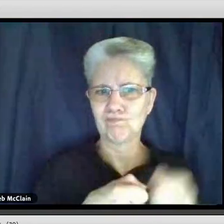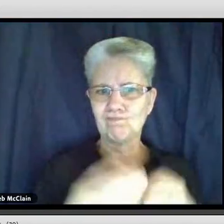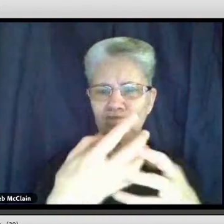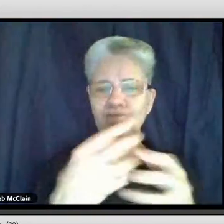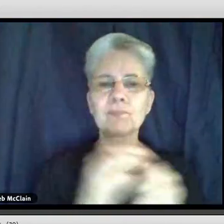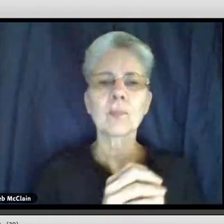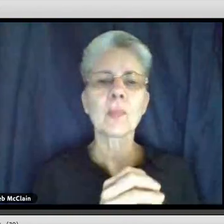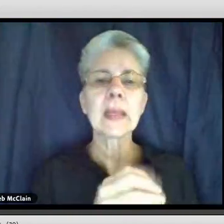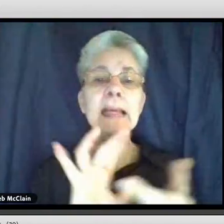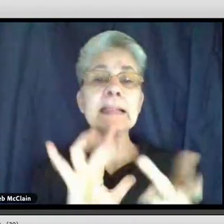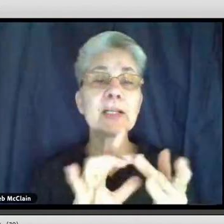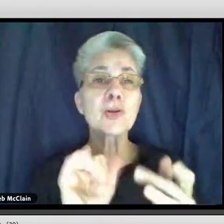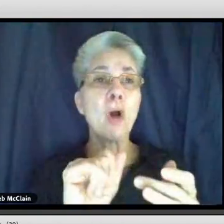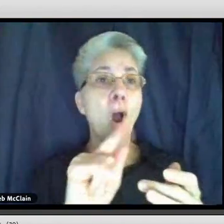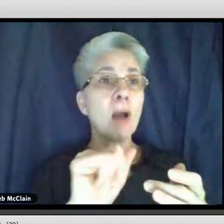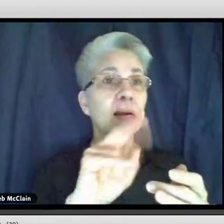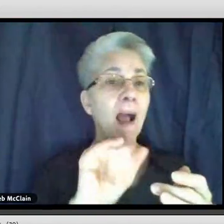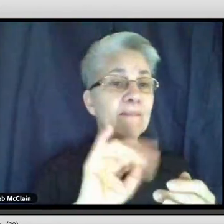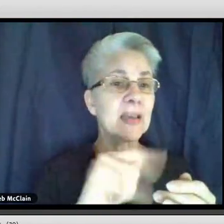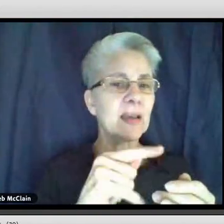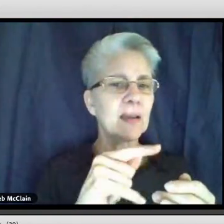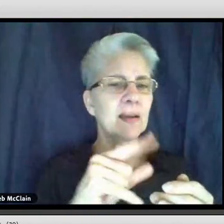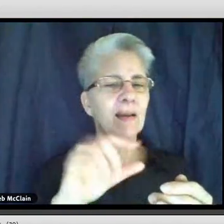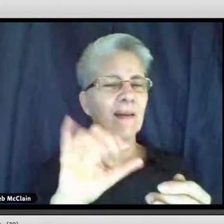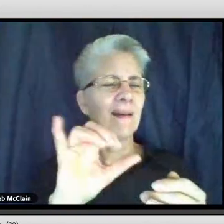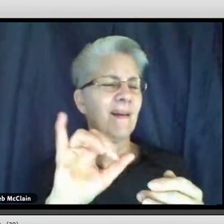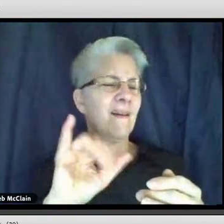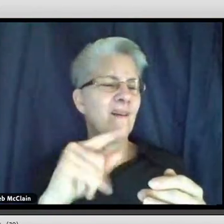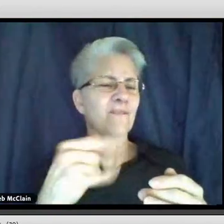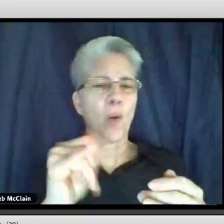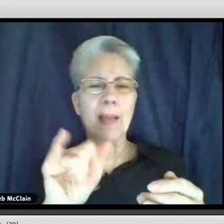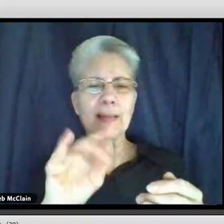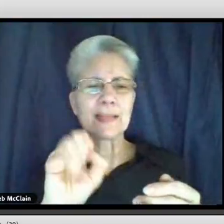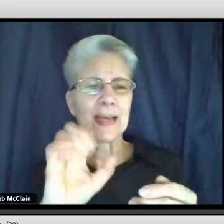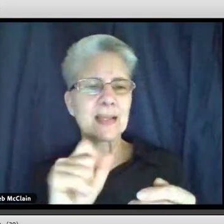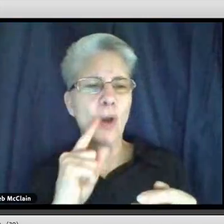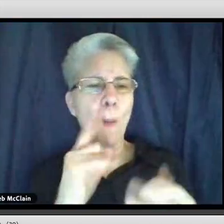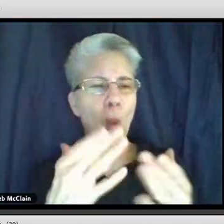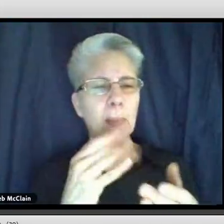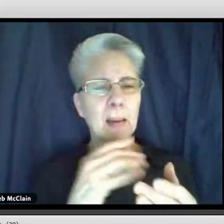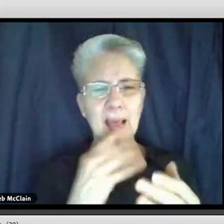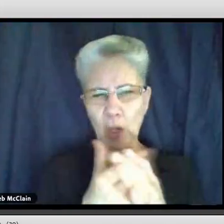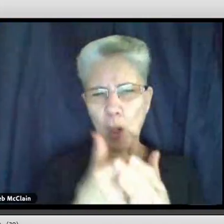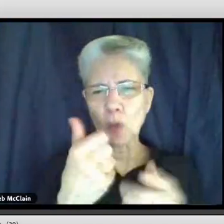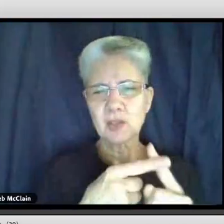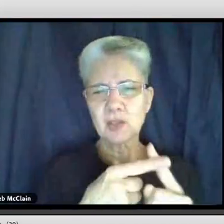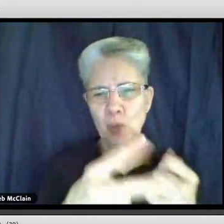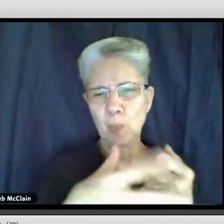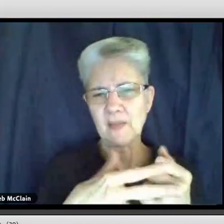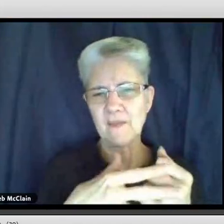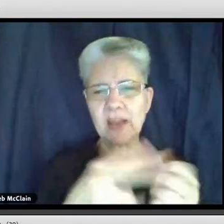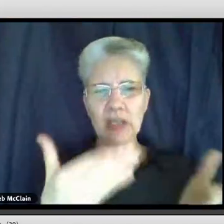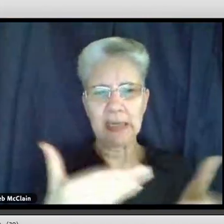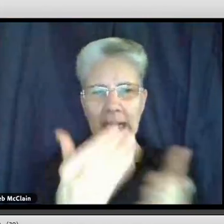Digital archiving and forensics are probably kind of the closest matches to digitization and digital preservation listed